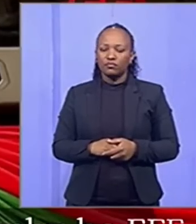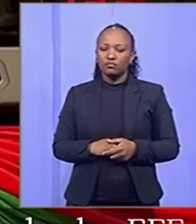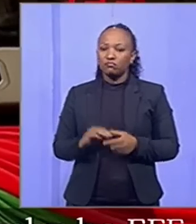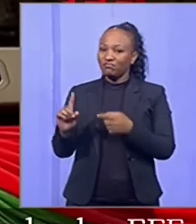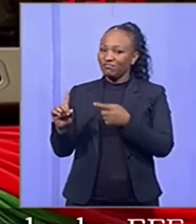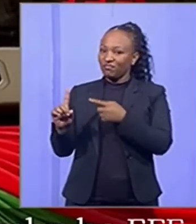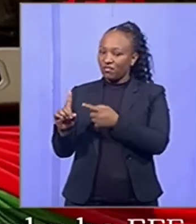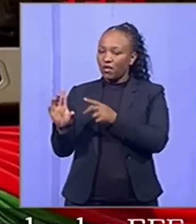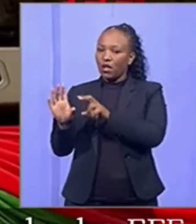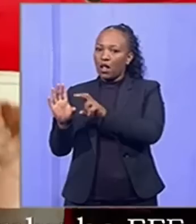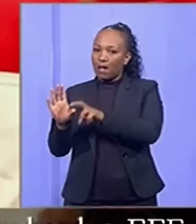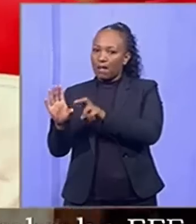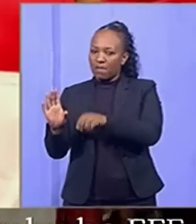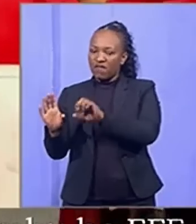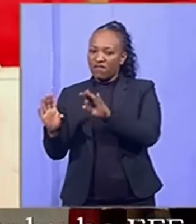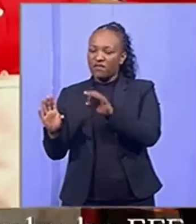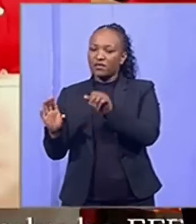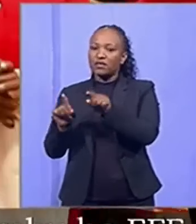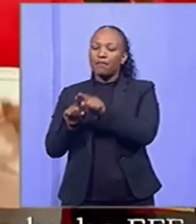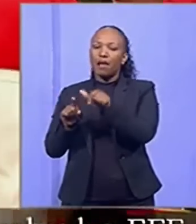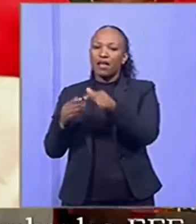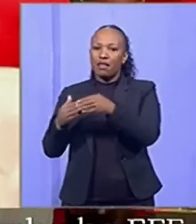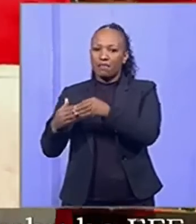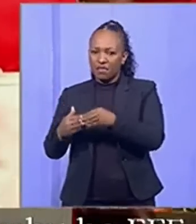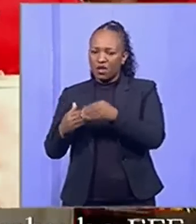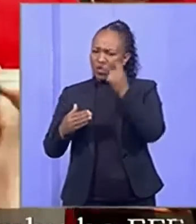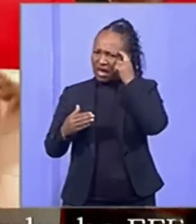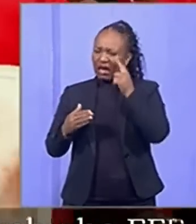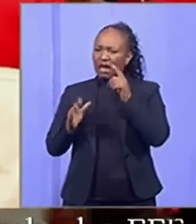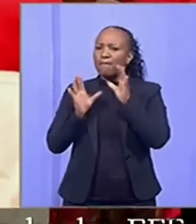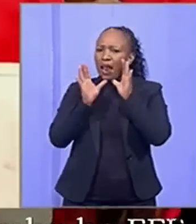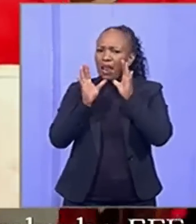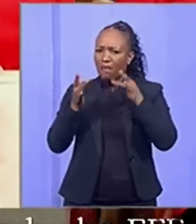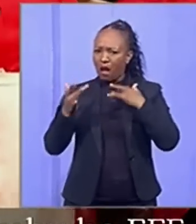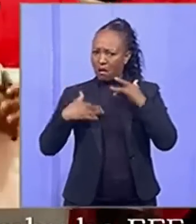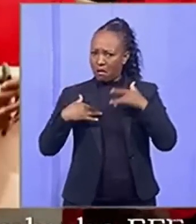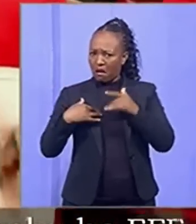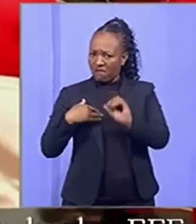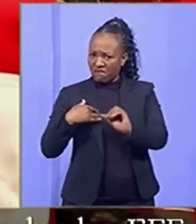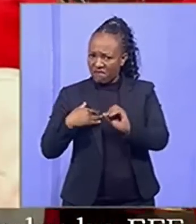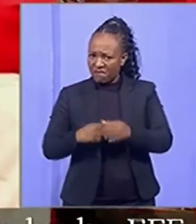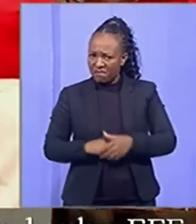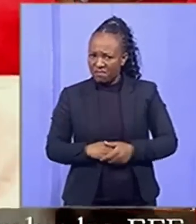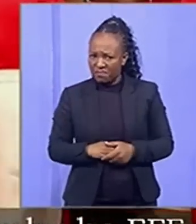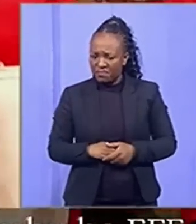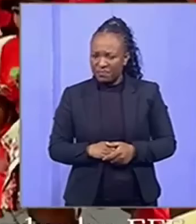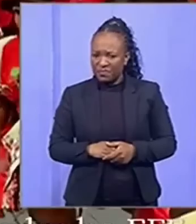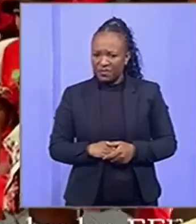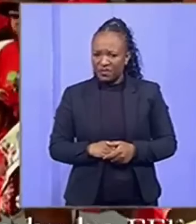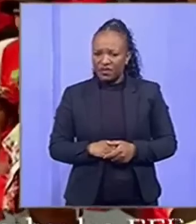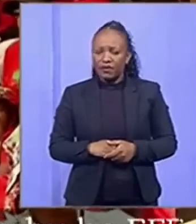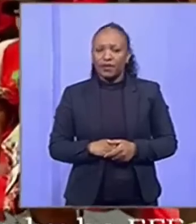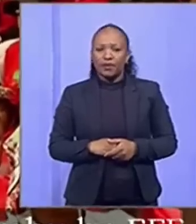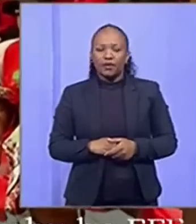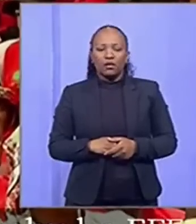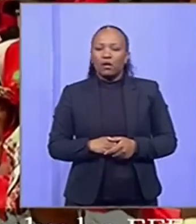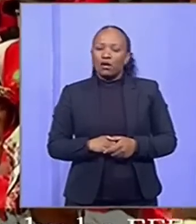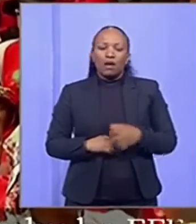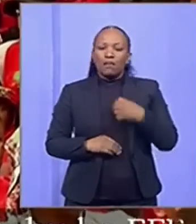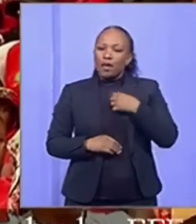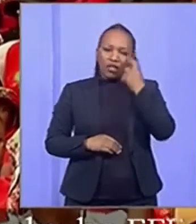Shivambu le ditho tse ding tsa mokga wa EFF ho ngorisa monghadi Malema. No a ke hopole hore ene le ntho e